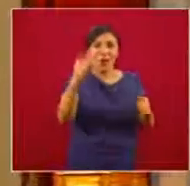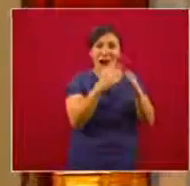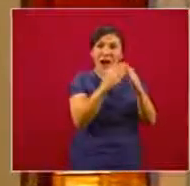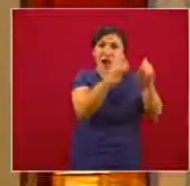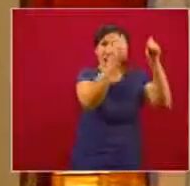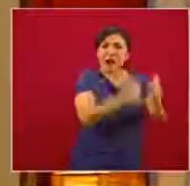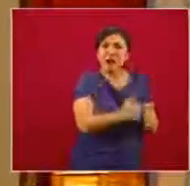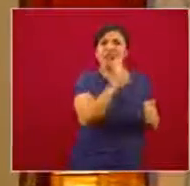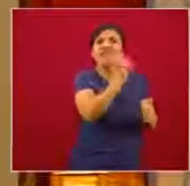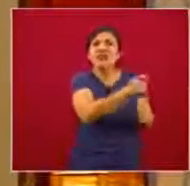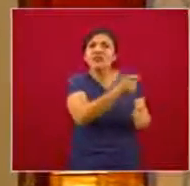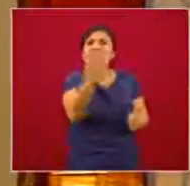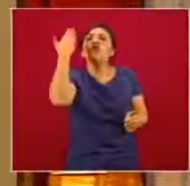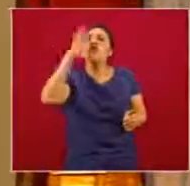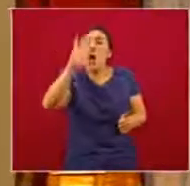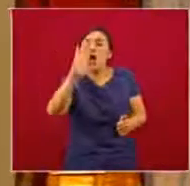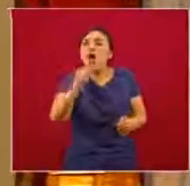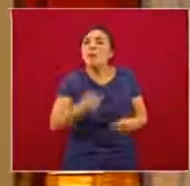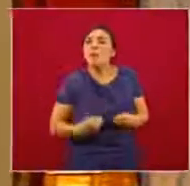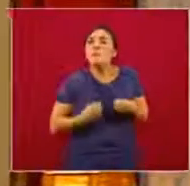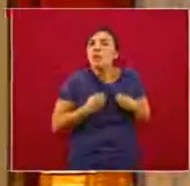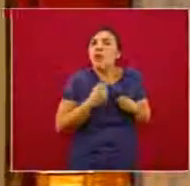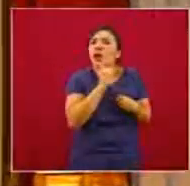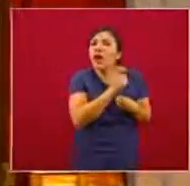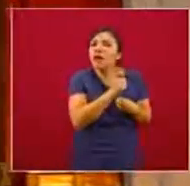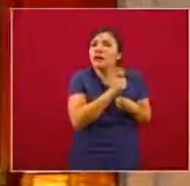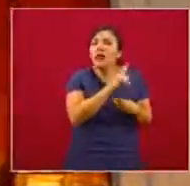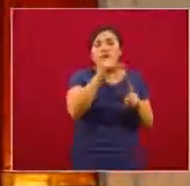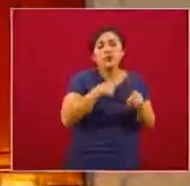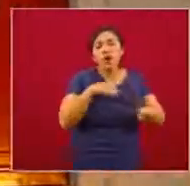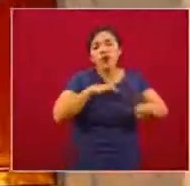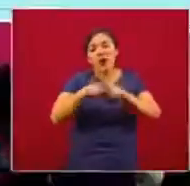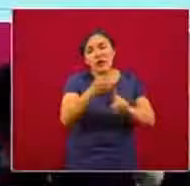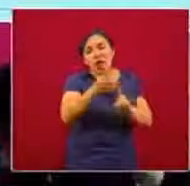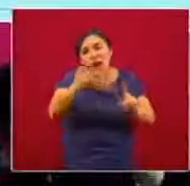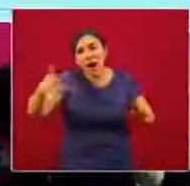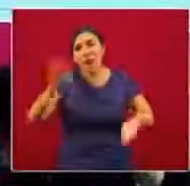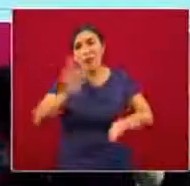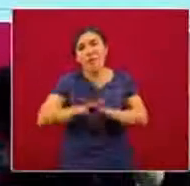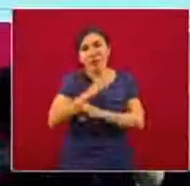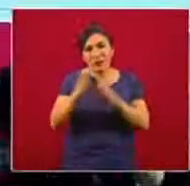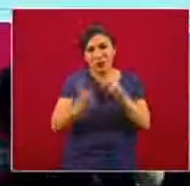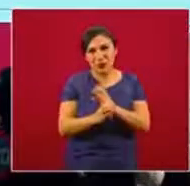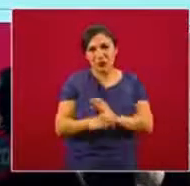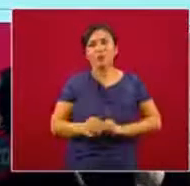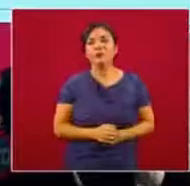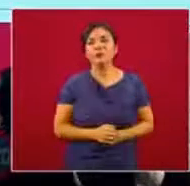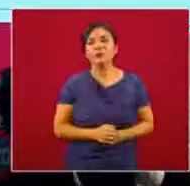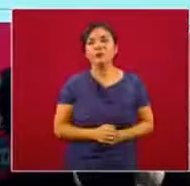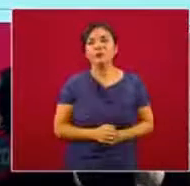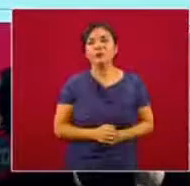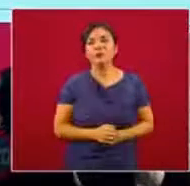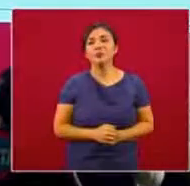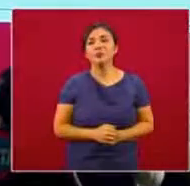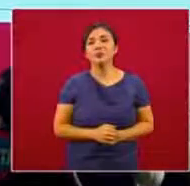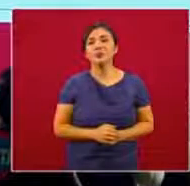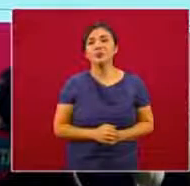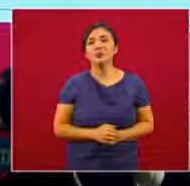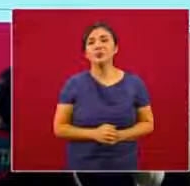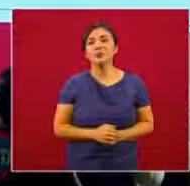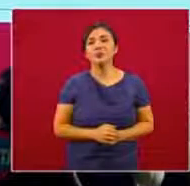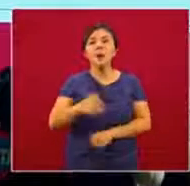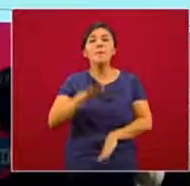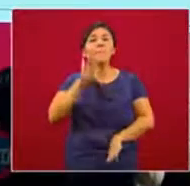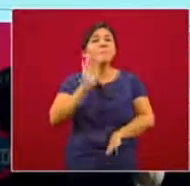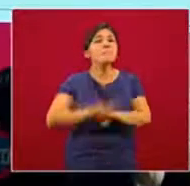their emotions, what they experienced during the pandemic, so that we can work directly with them.